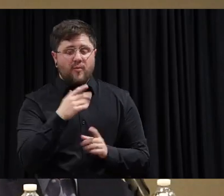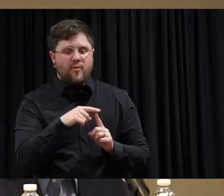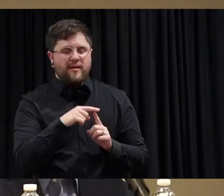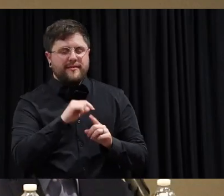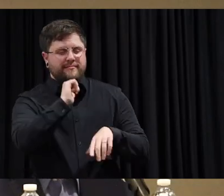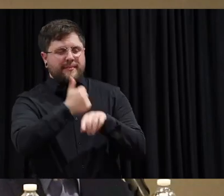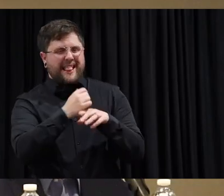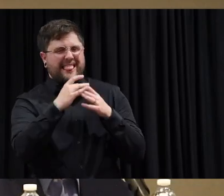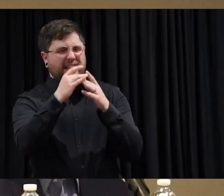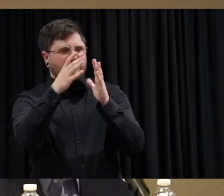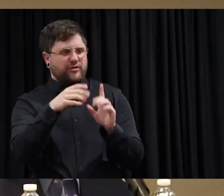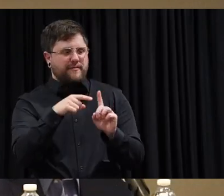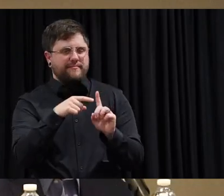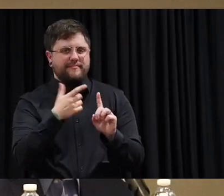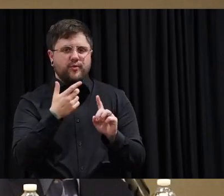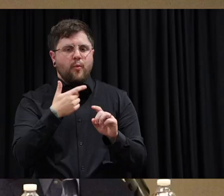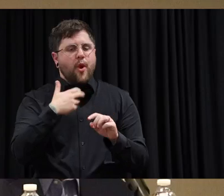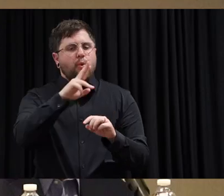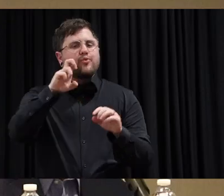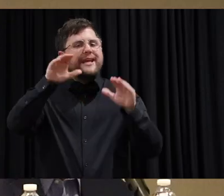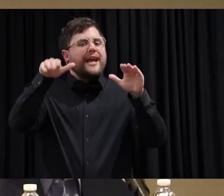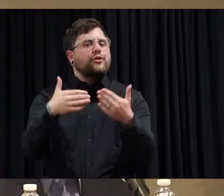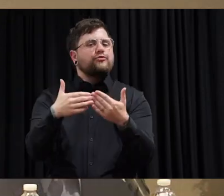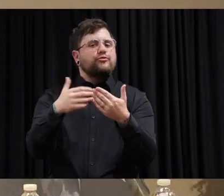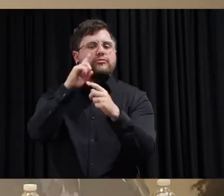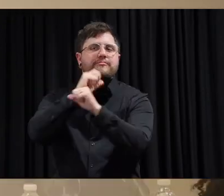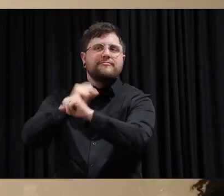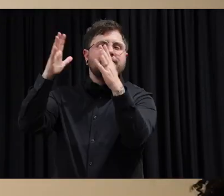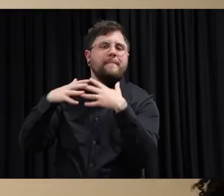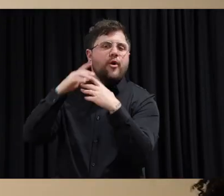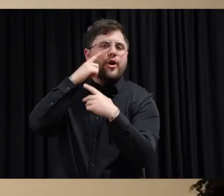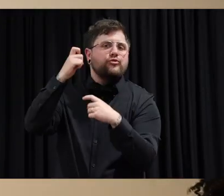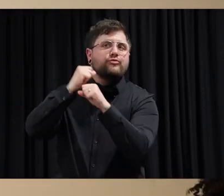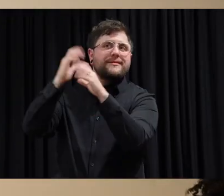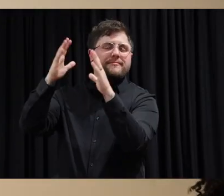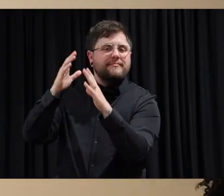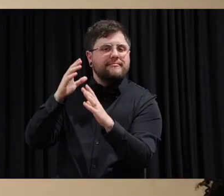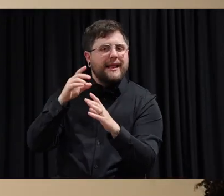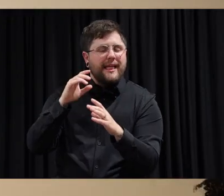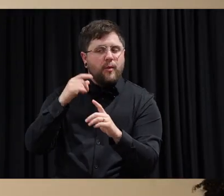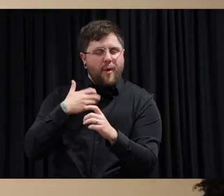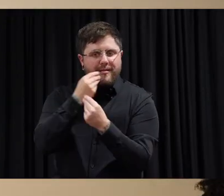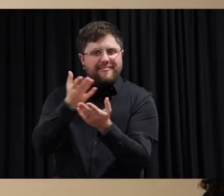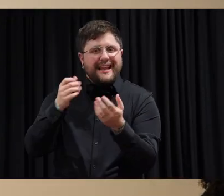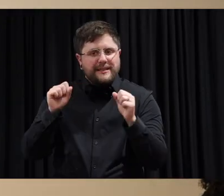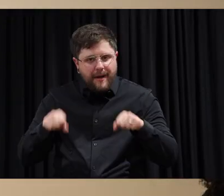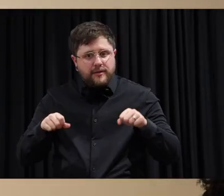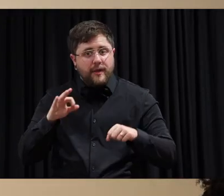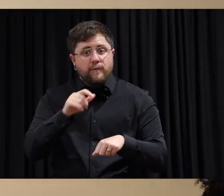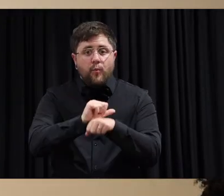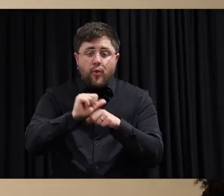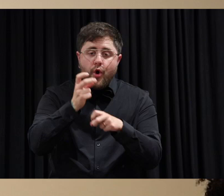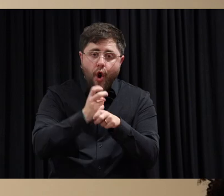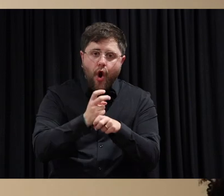right? Reintroducing the American dream, that it is possible, that if you do work hard, that it's in the cards for you,